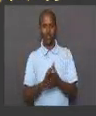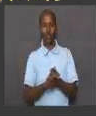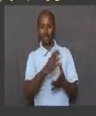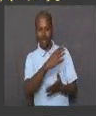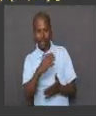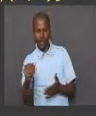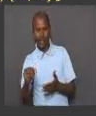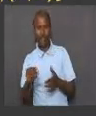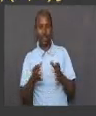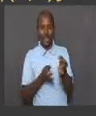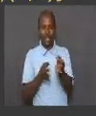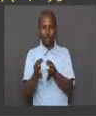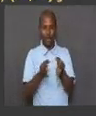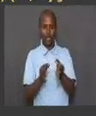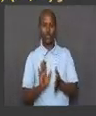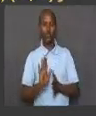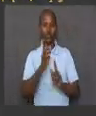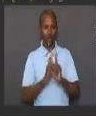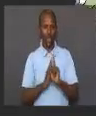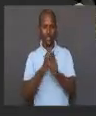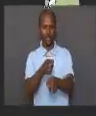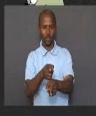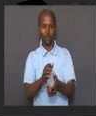and explain your answer.